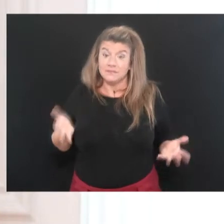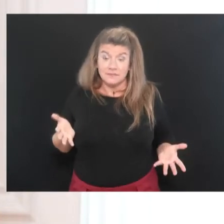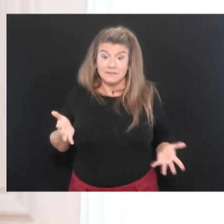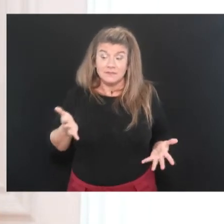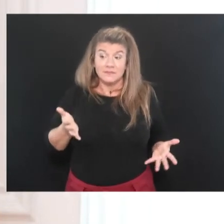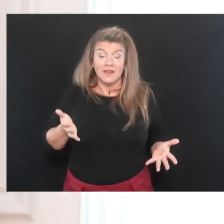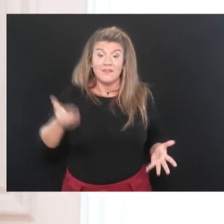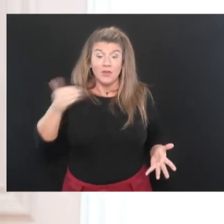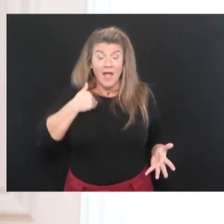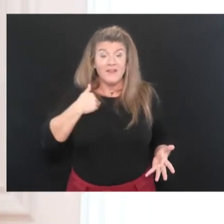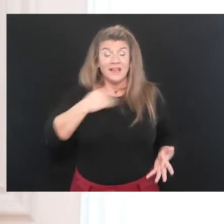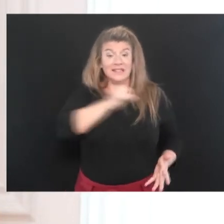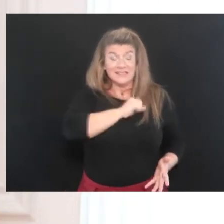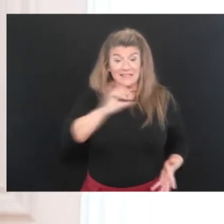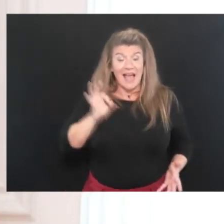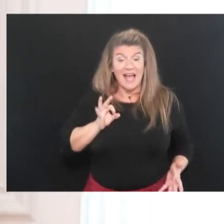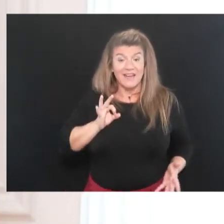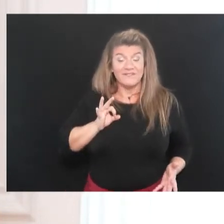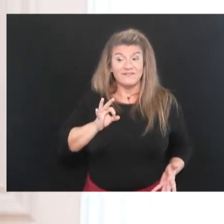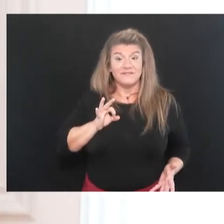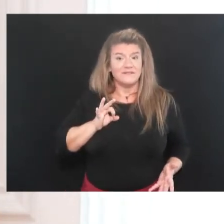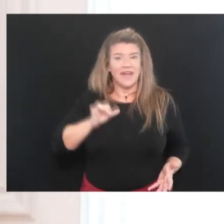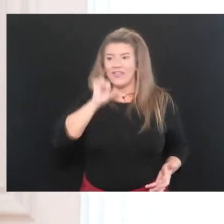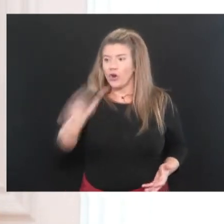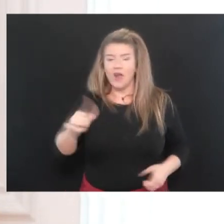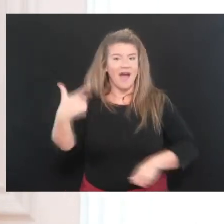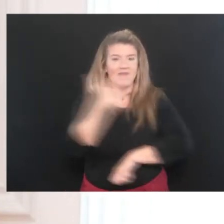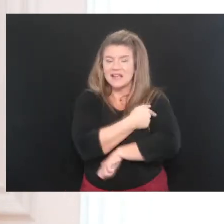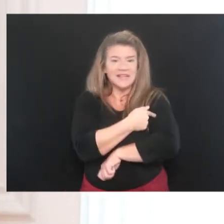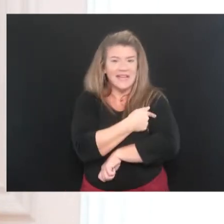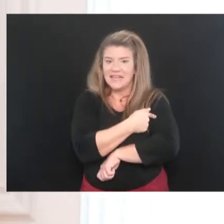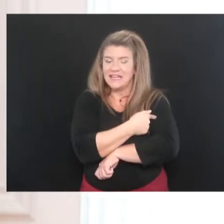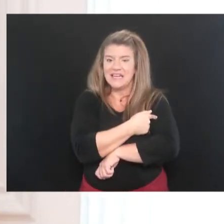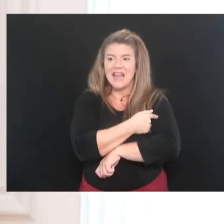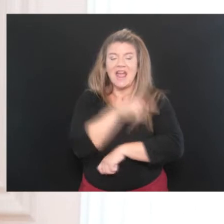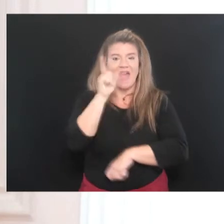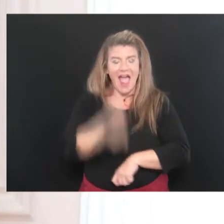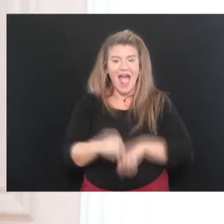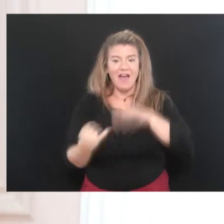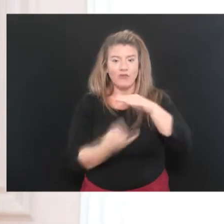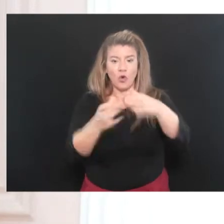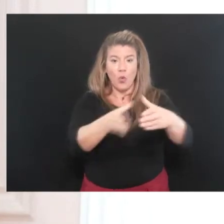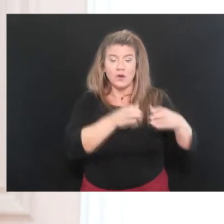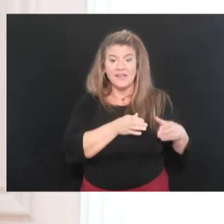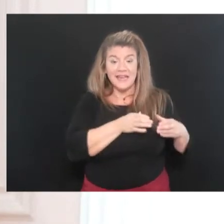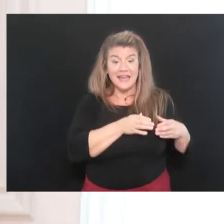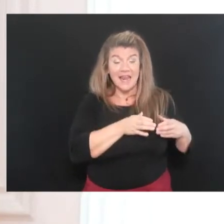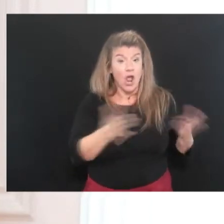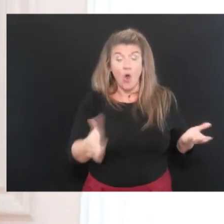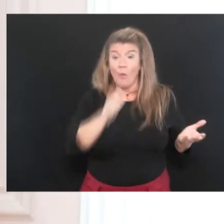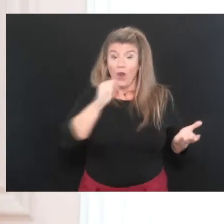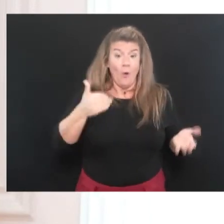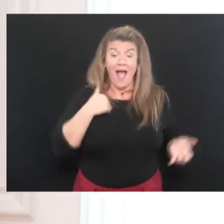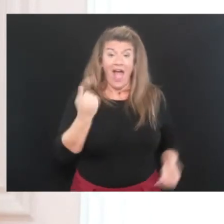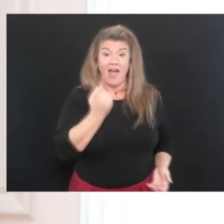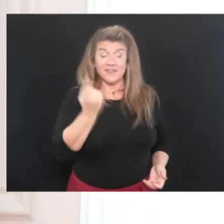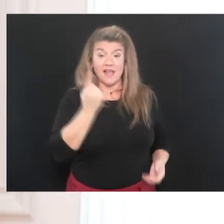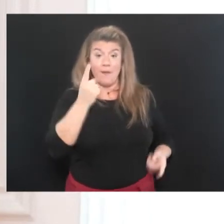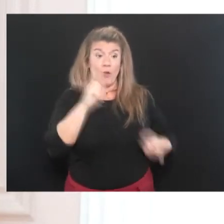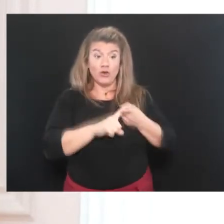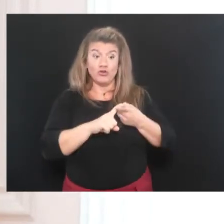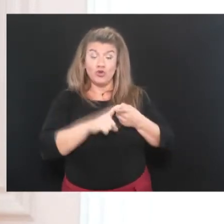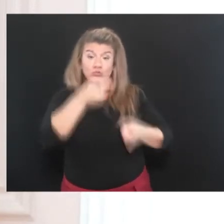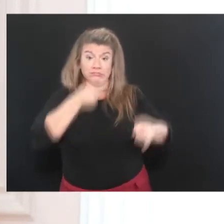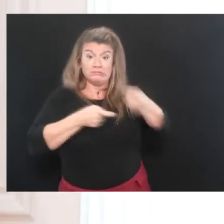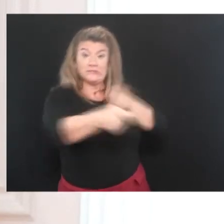but if we have staff and they're not vaccinated and they have to quarantine and we don't have the personnel to keep that a healthy and